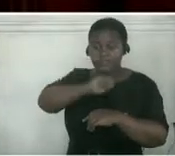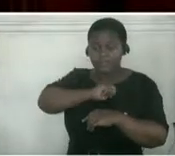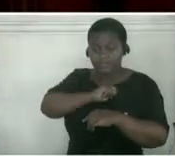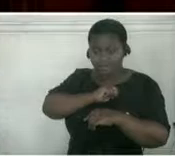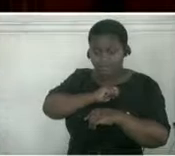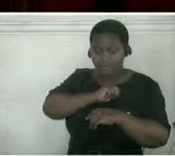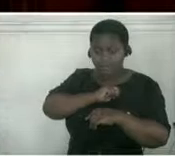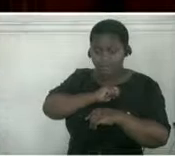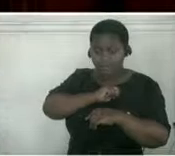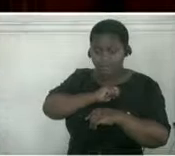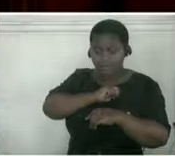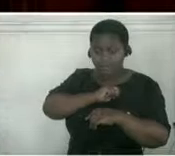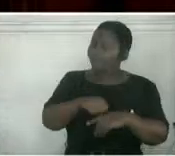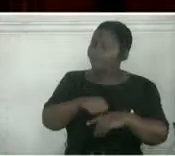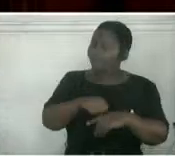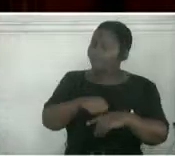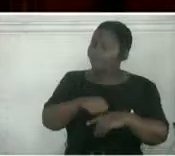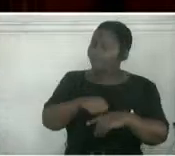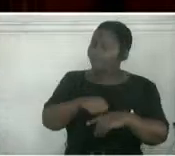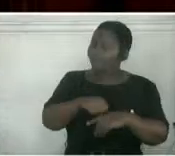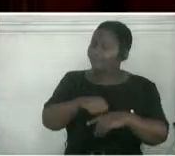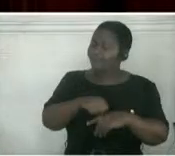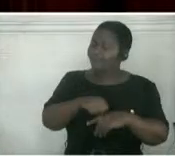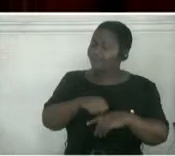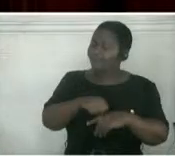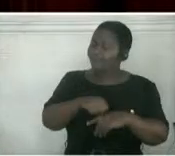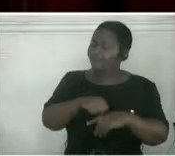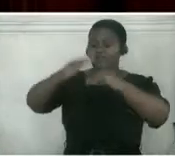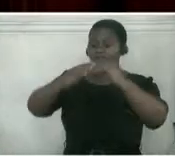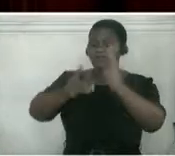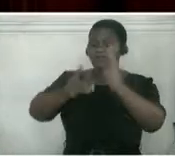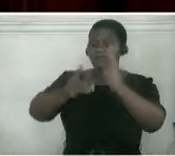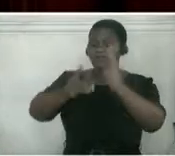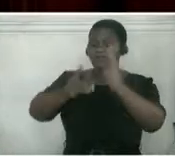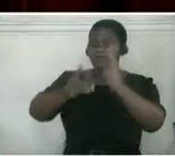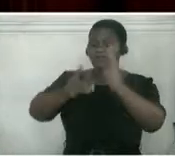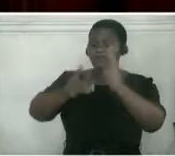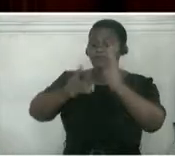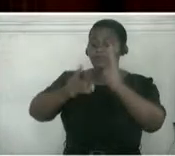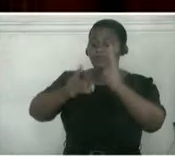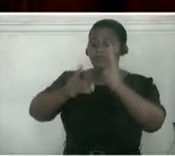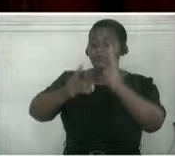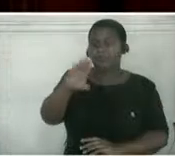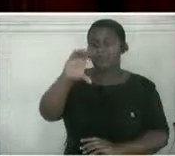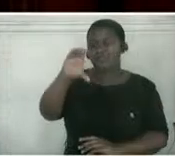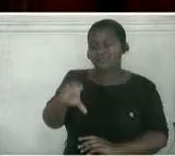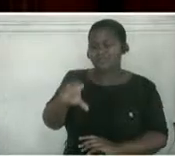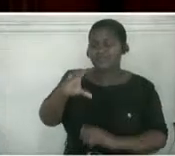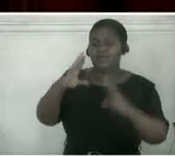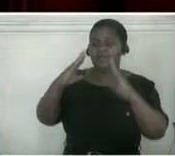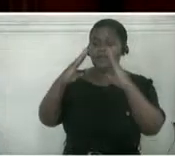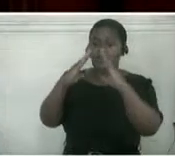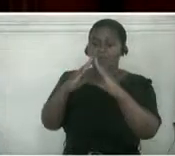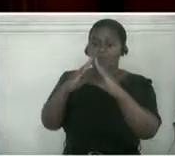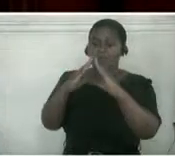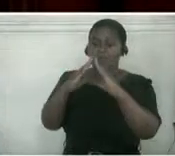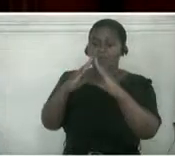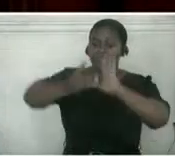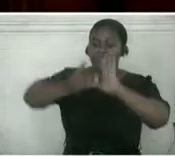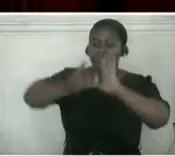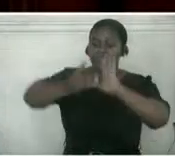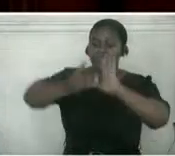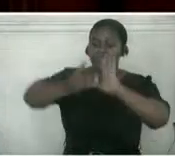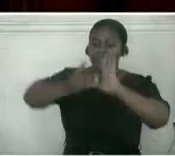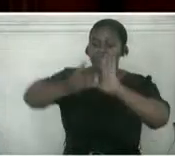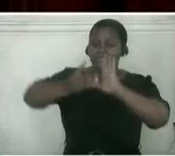catalytic housing developments. These are JBC Housing Development, which is located